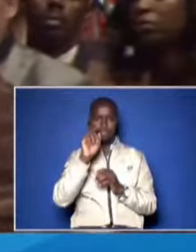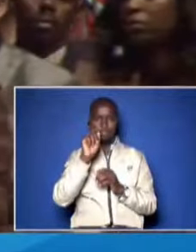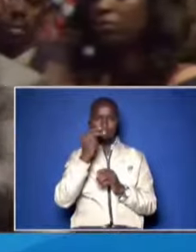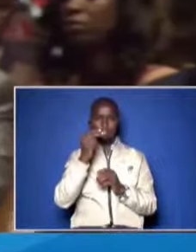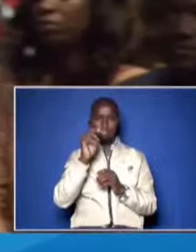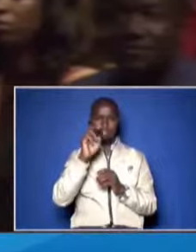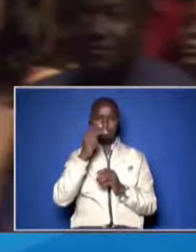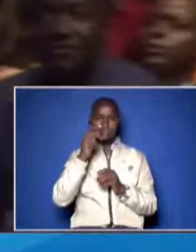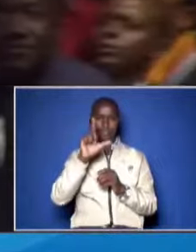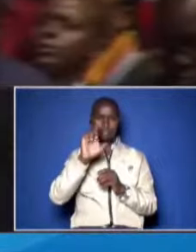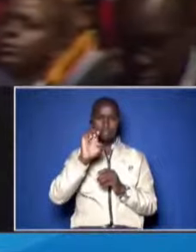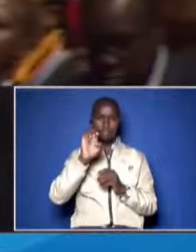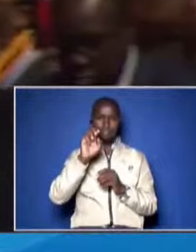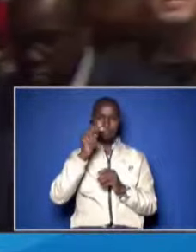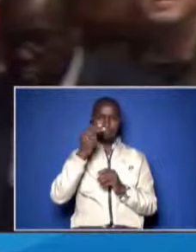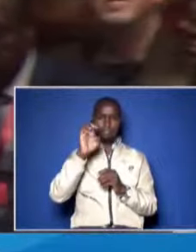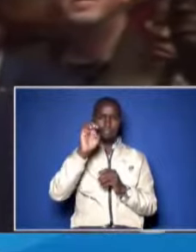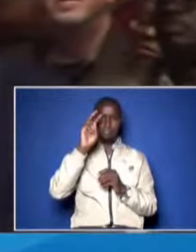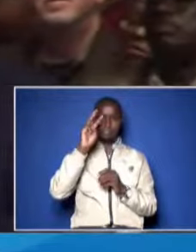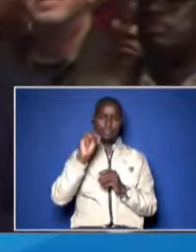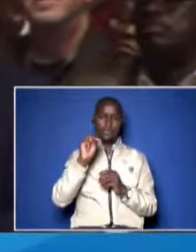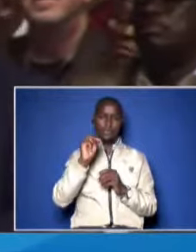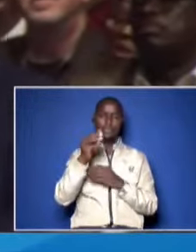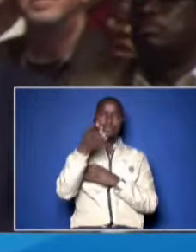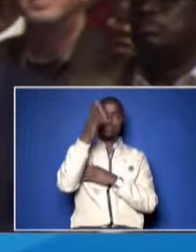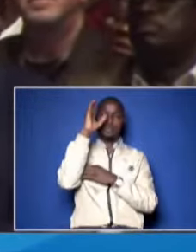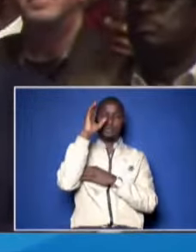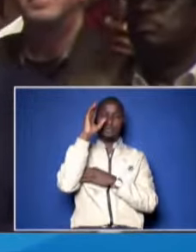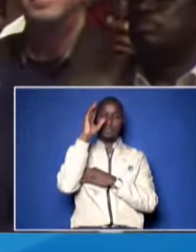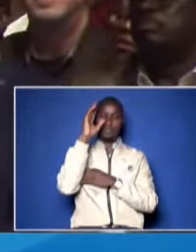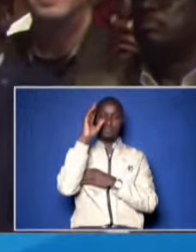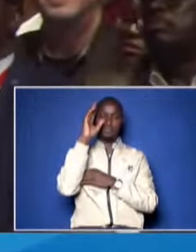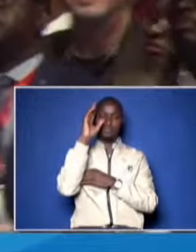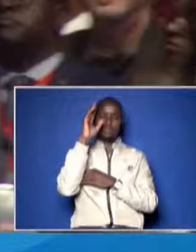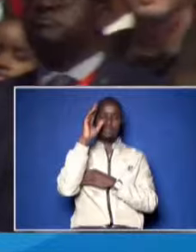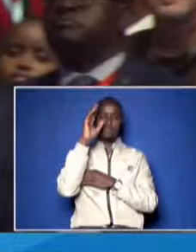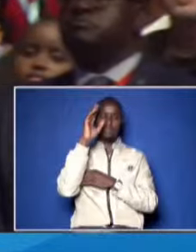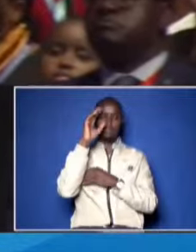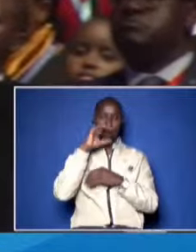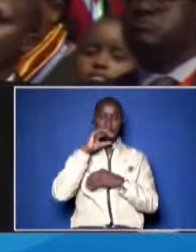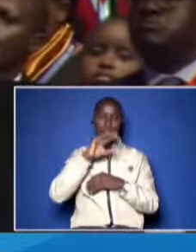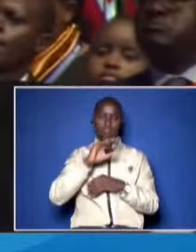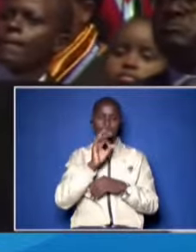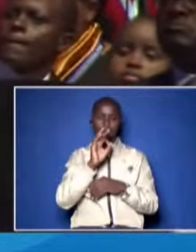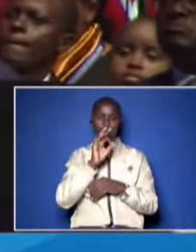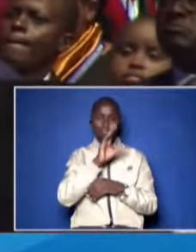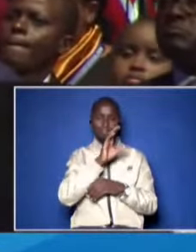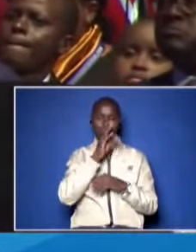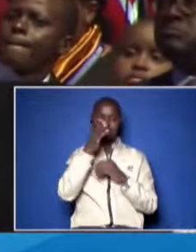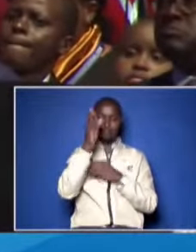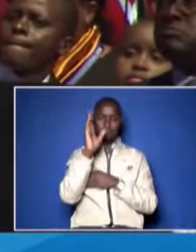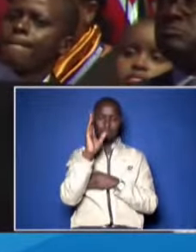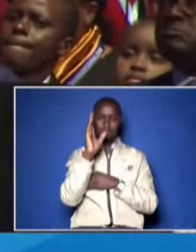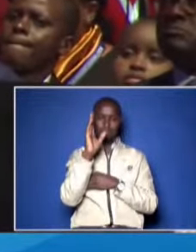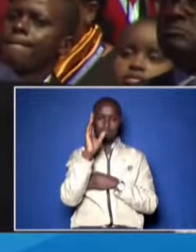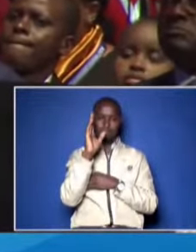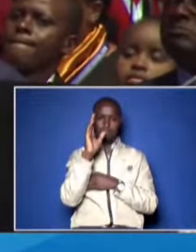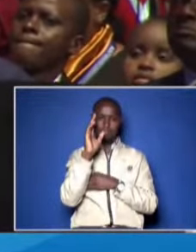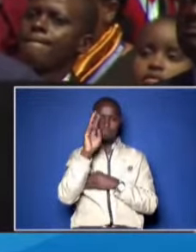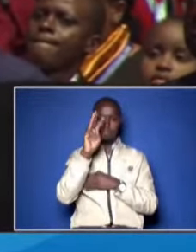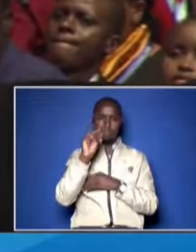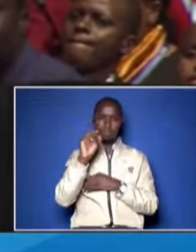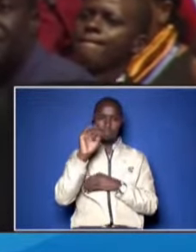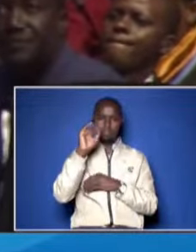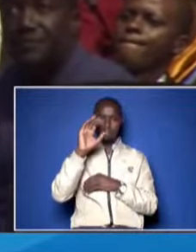Bethlehem God Almighty according to the prophet Mah